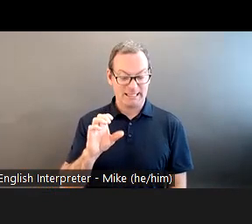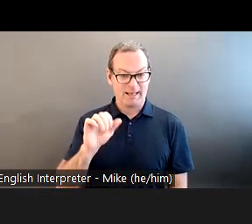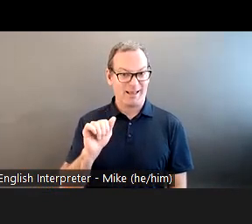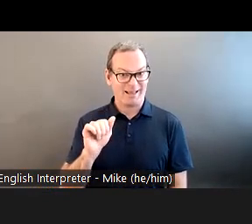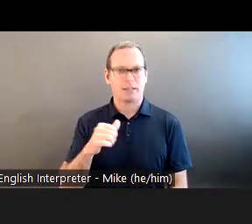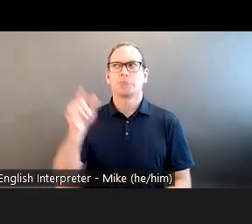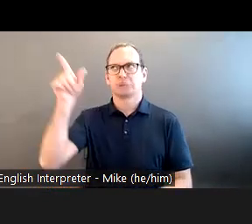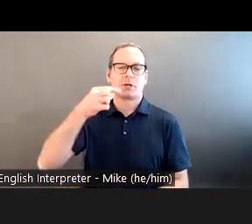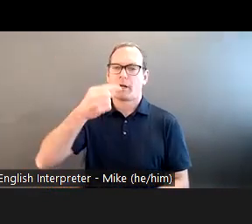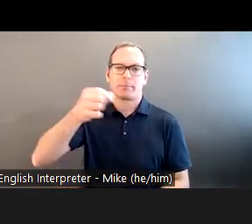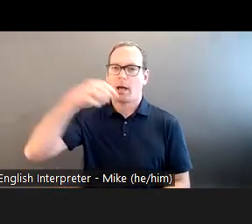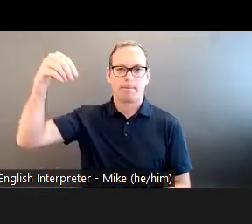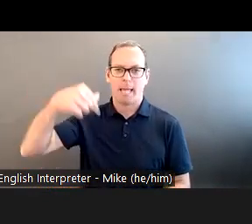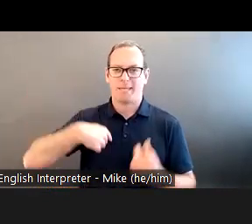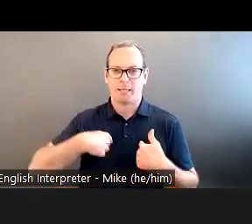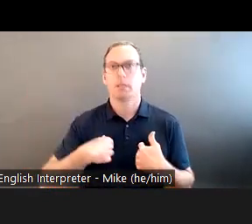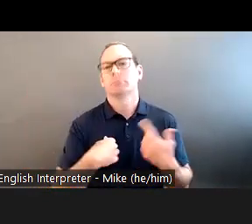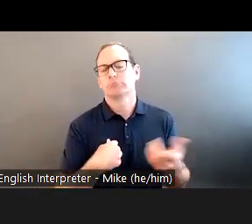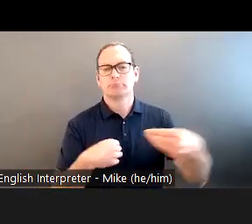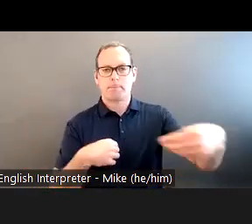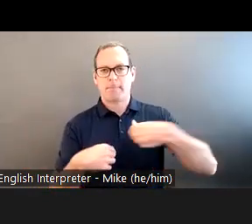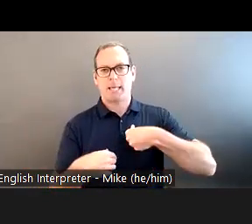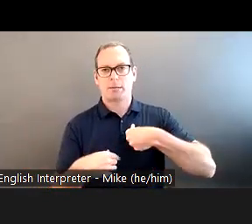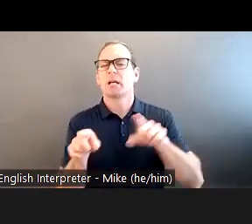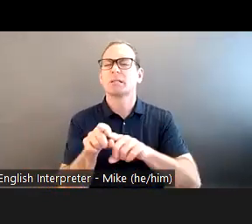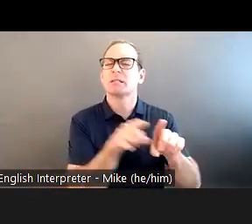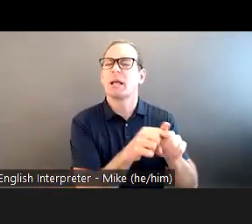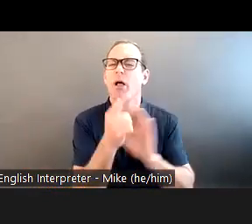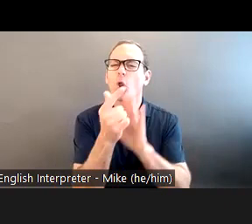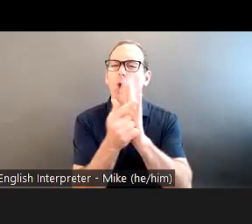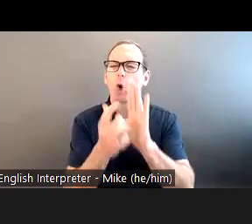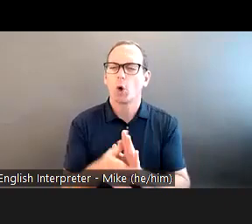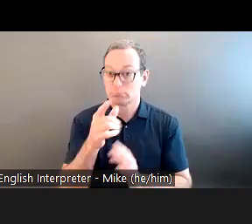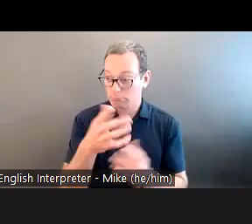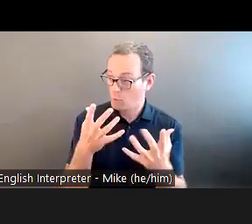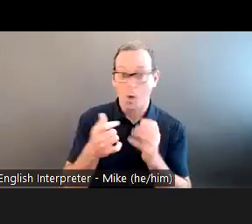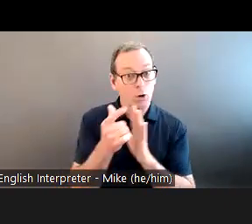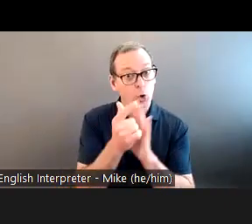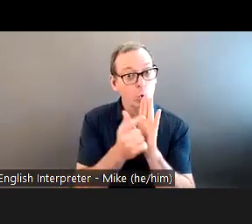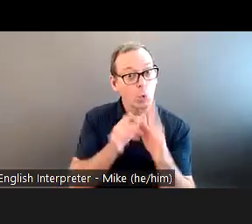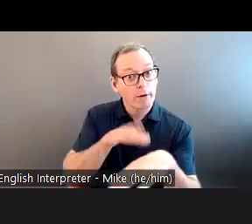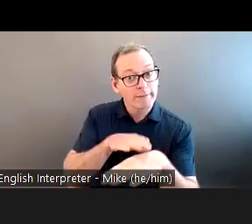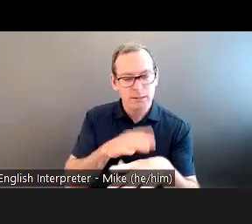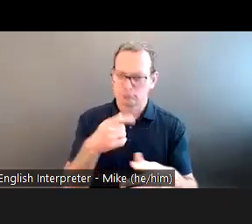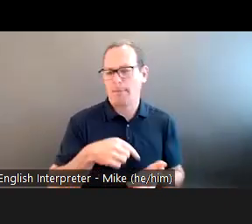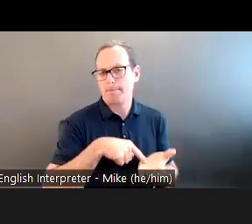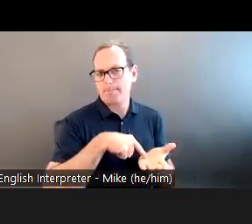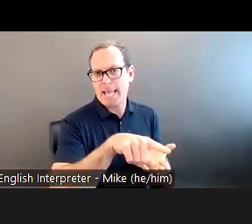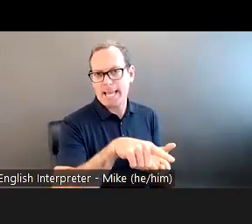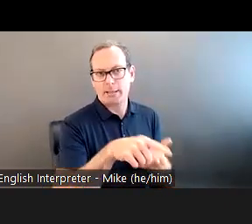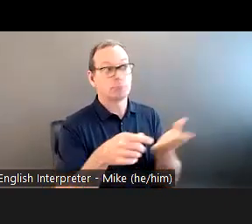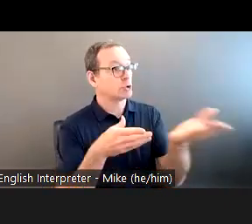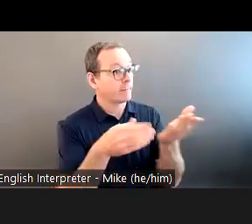by OHIP. So I am funded very much like the lawyers are, right? You pay for services that are rendered. There